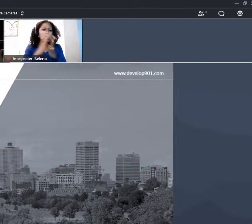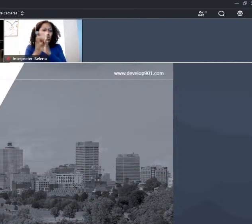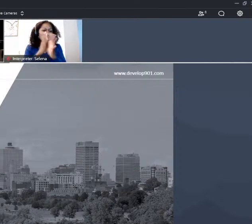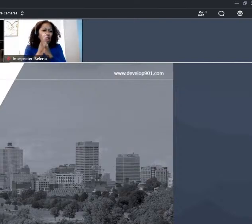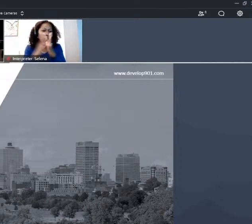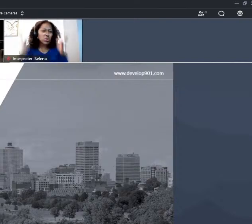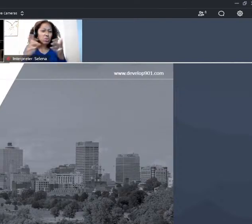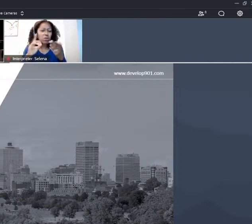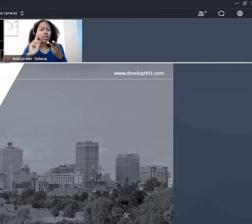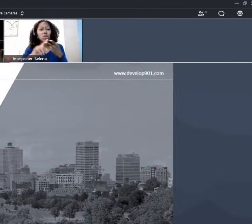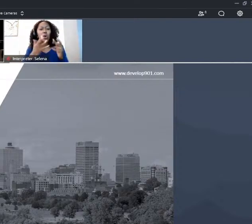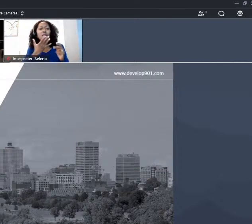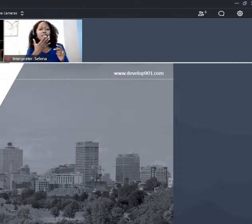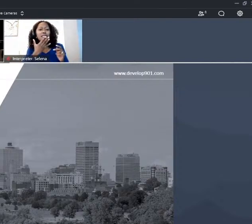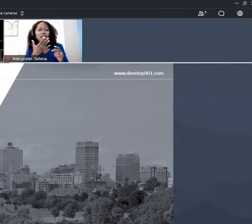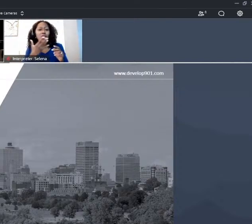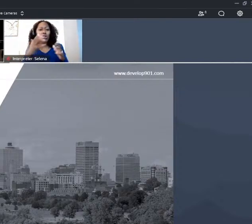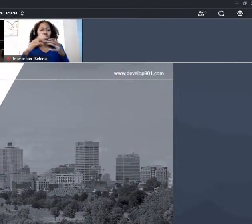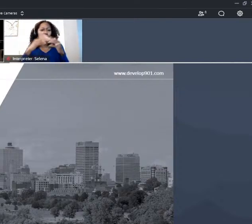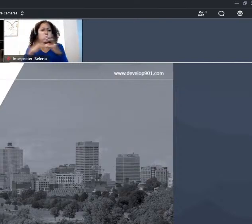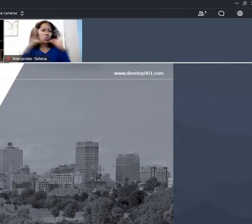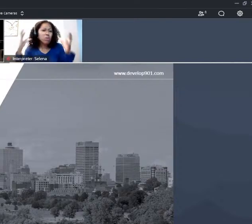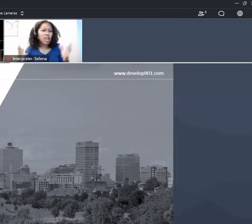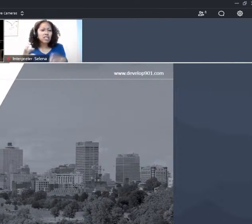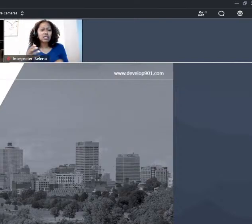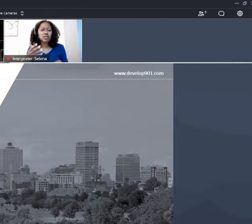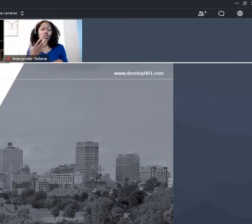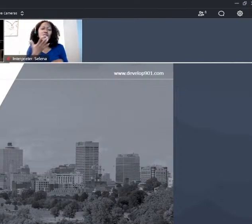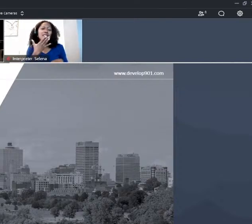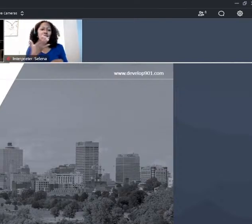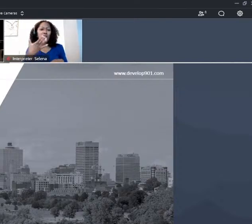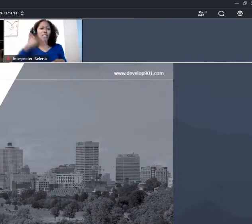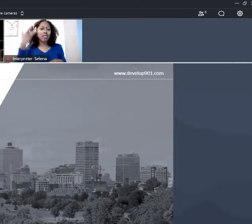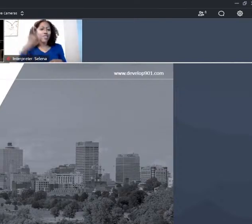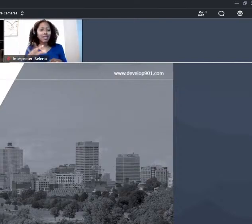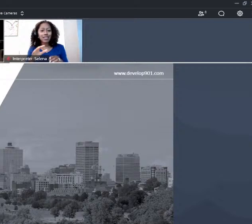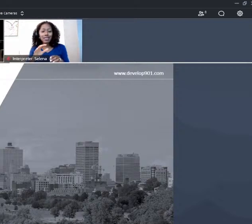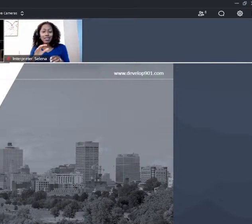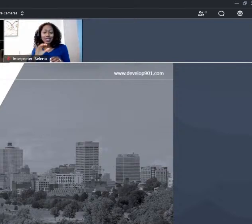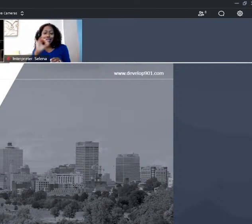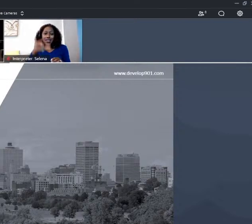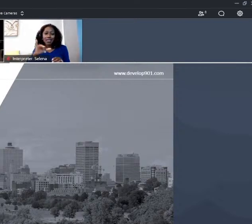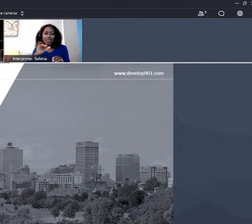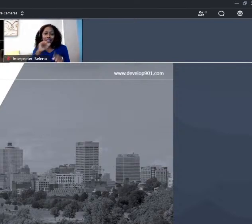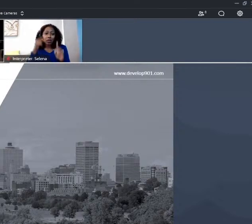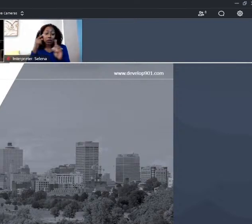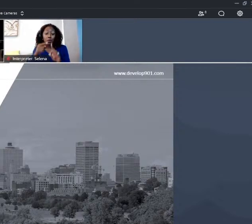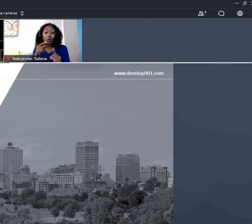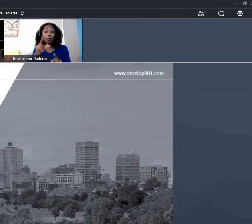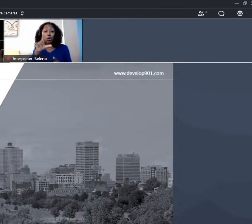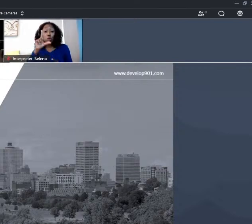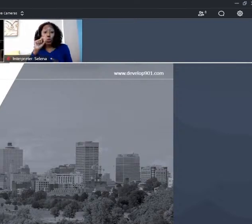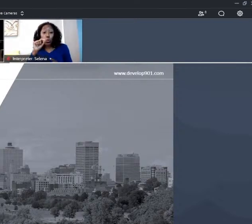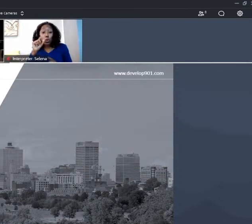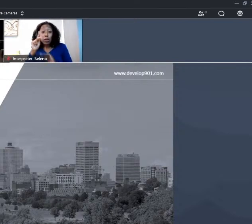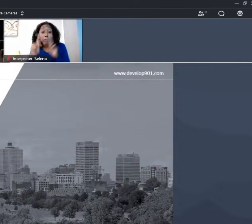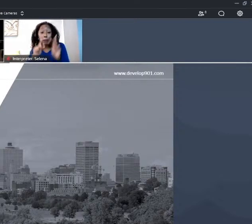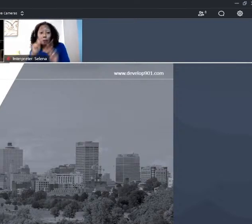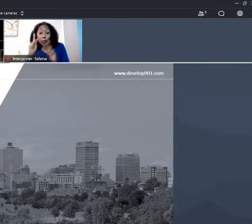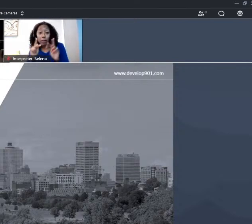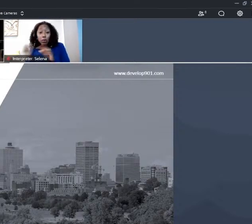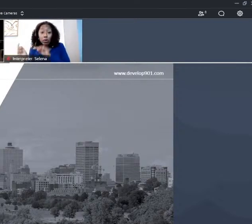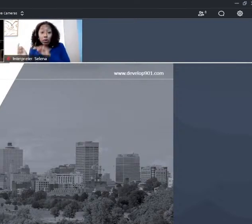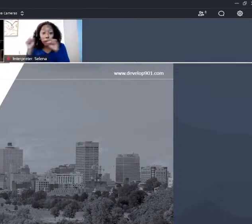looks terrible. Like for me, that doesn't really get it there. The arguments from those 20 neighbors that were there, including